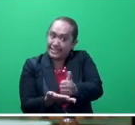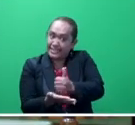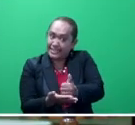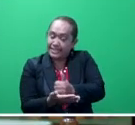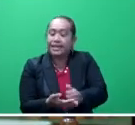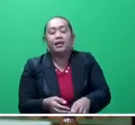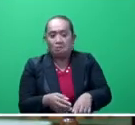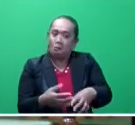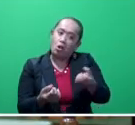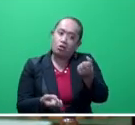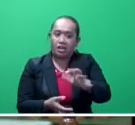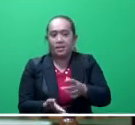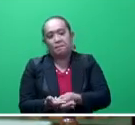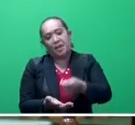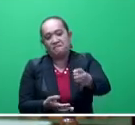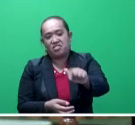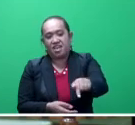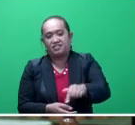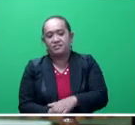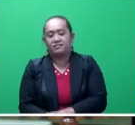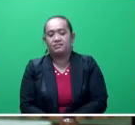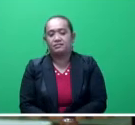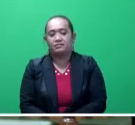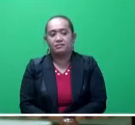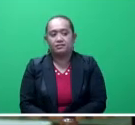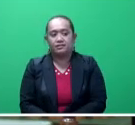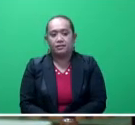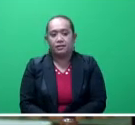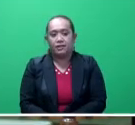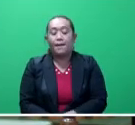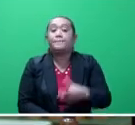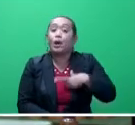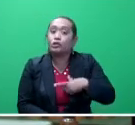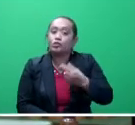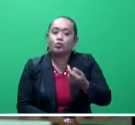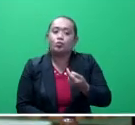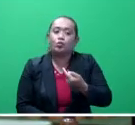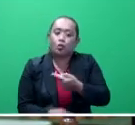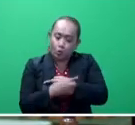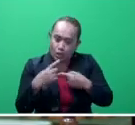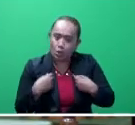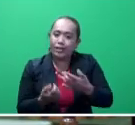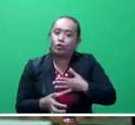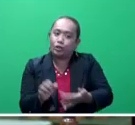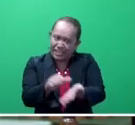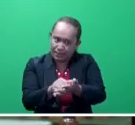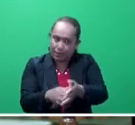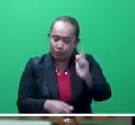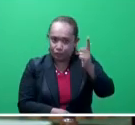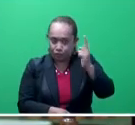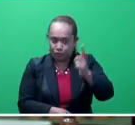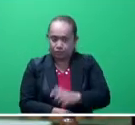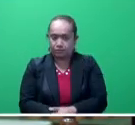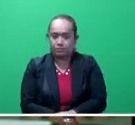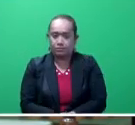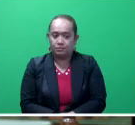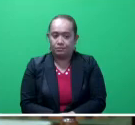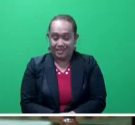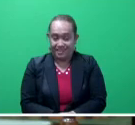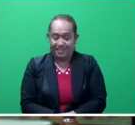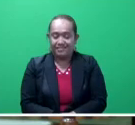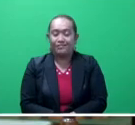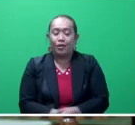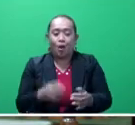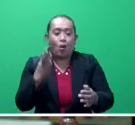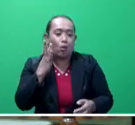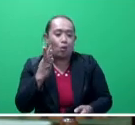practical sense in those jobs. We've done this because we want to keep our teachers and make sure they're ready to go the extra mile when the schools